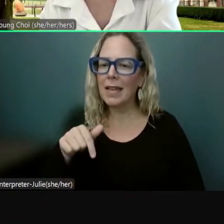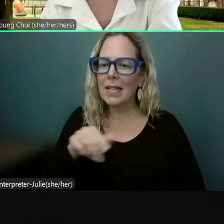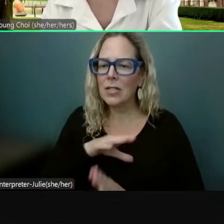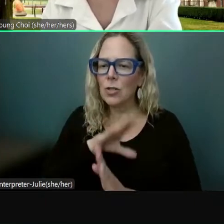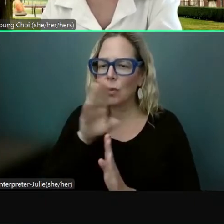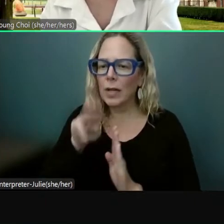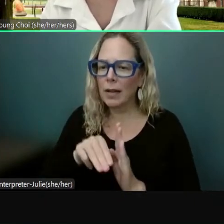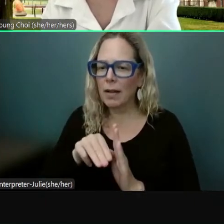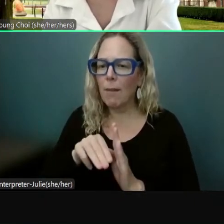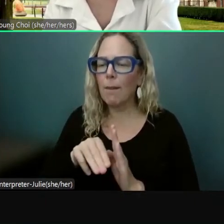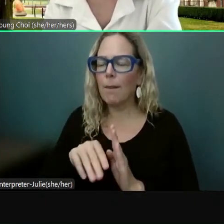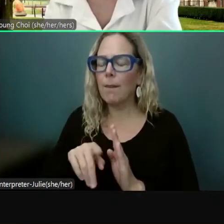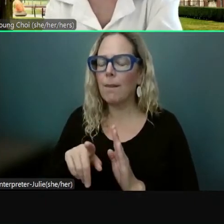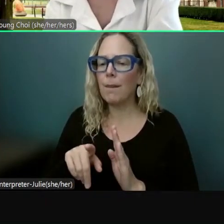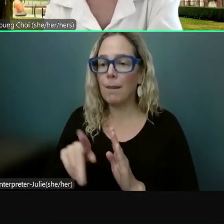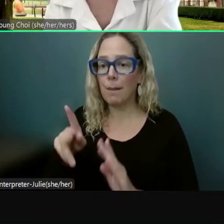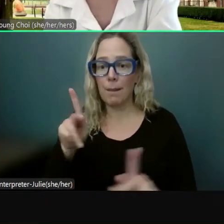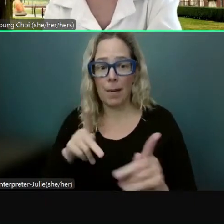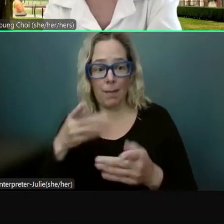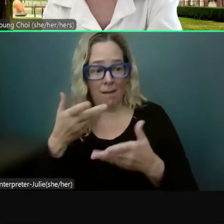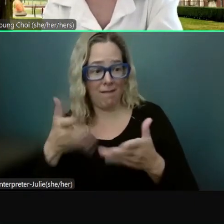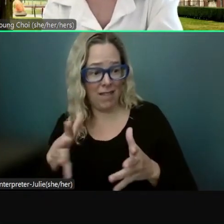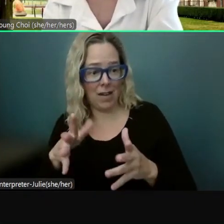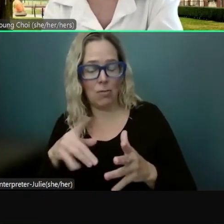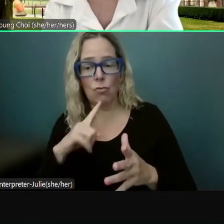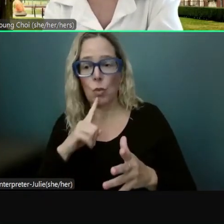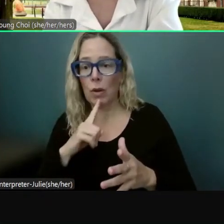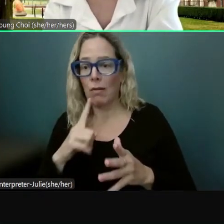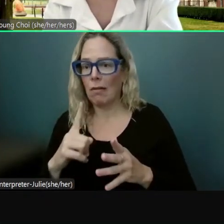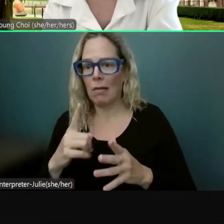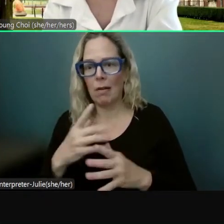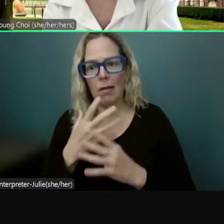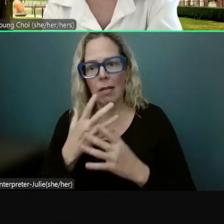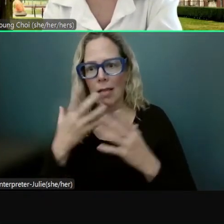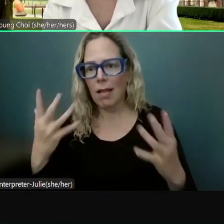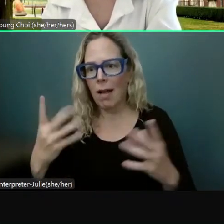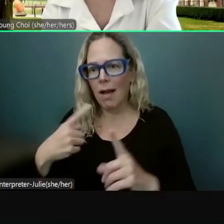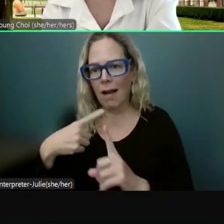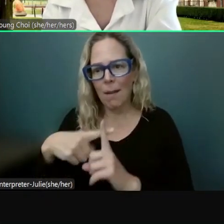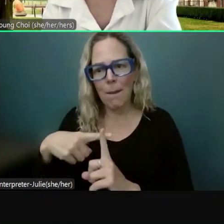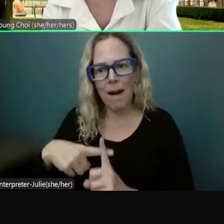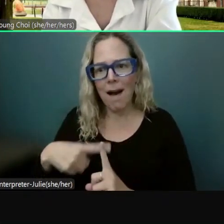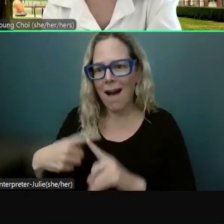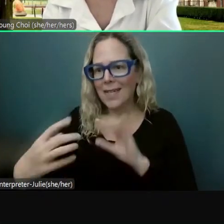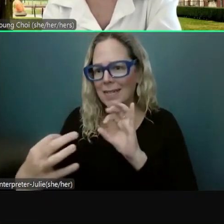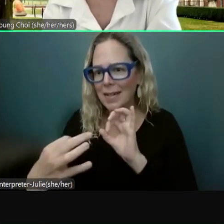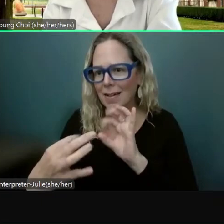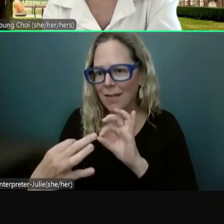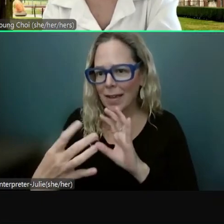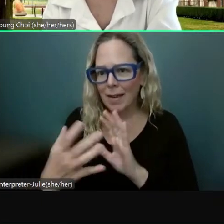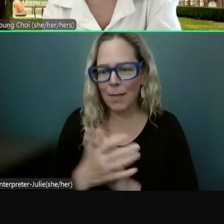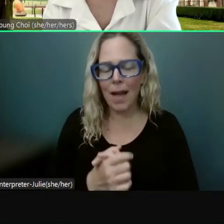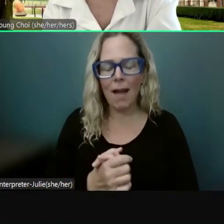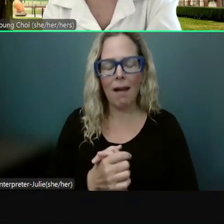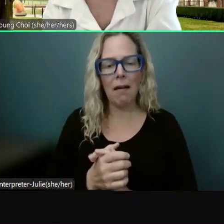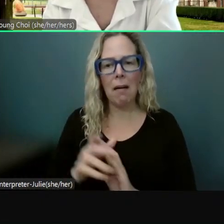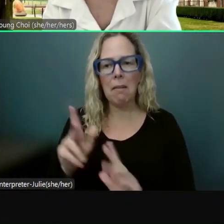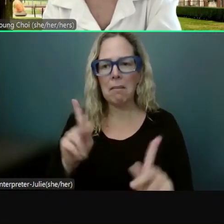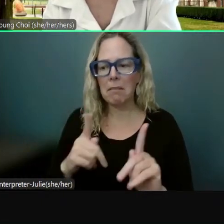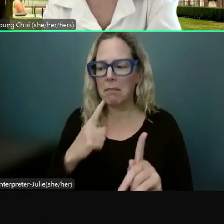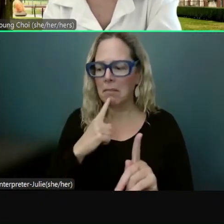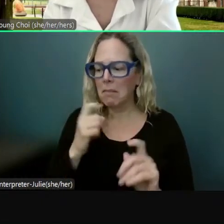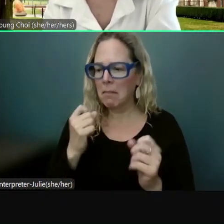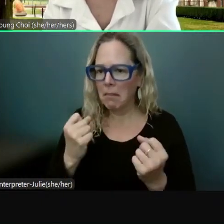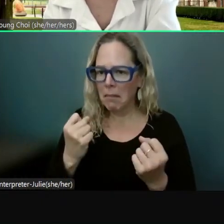evaluation shared very positive feedback. Many expressed that they were able to gain a clear